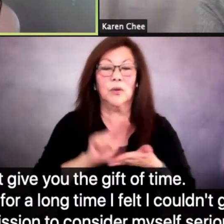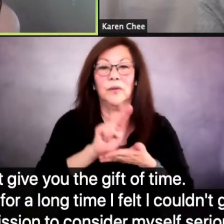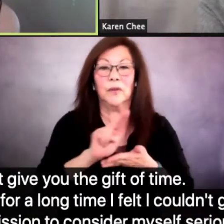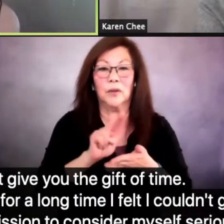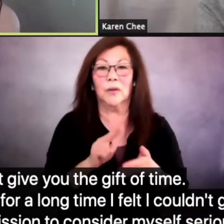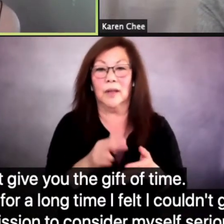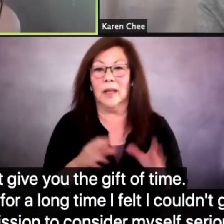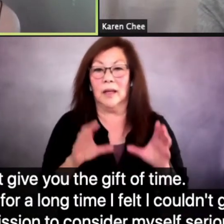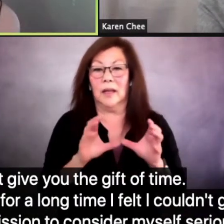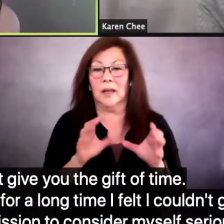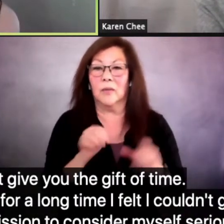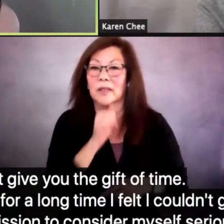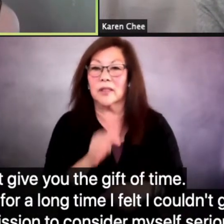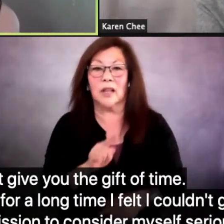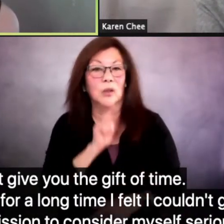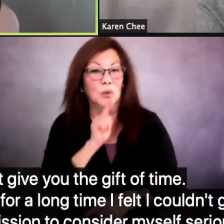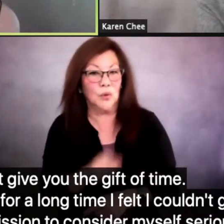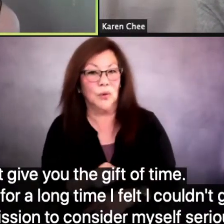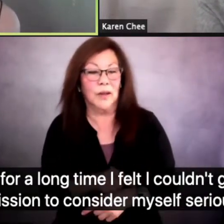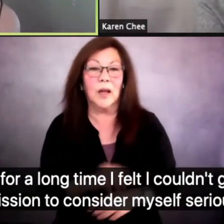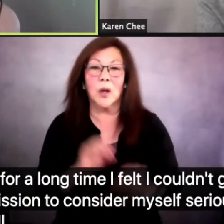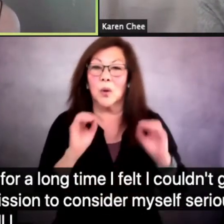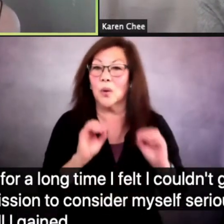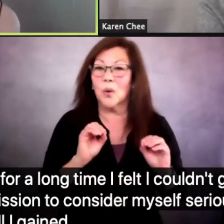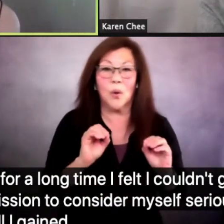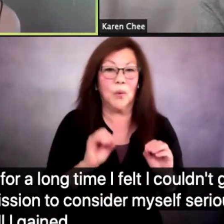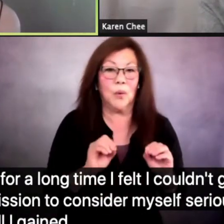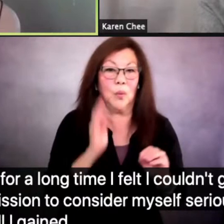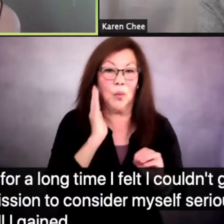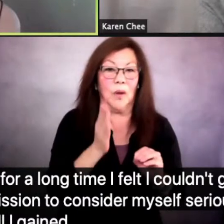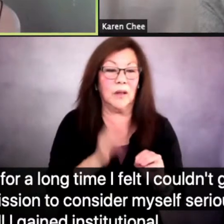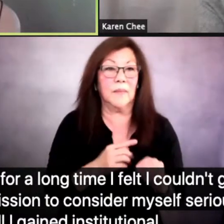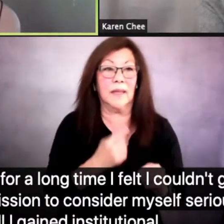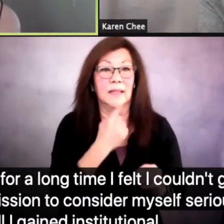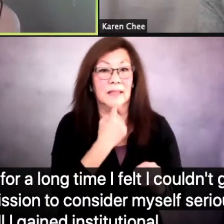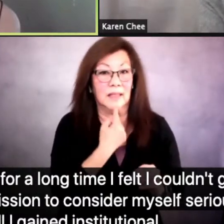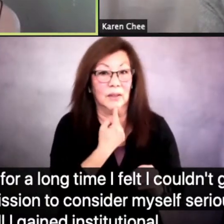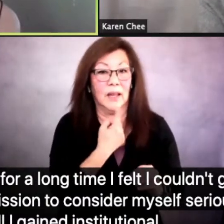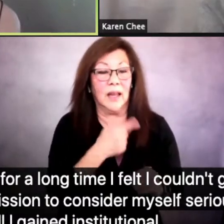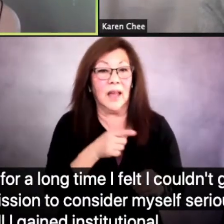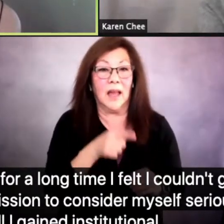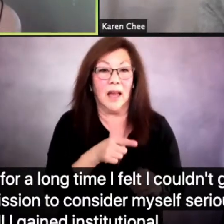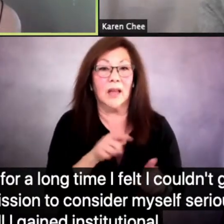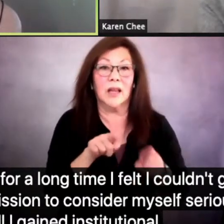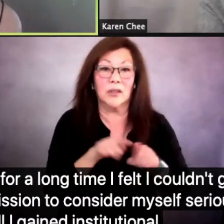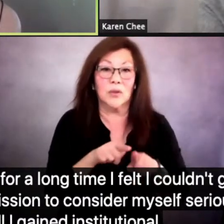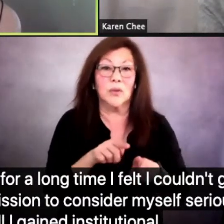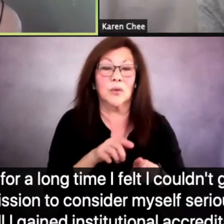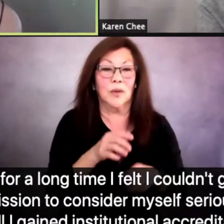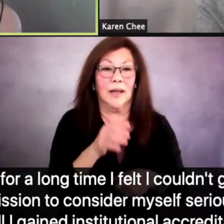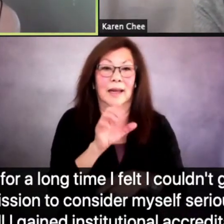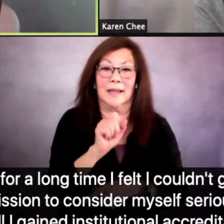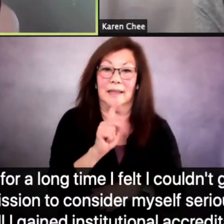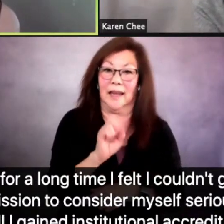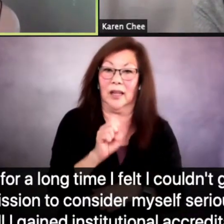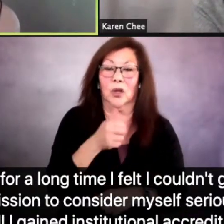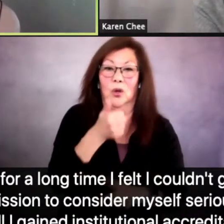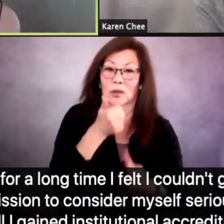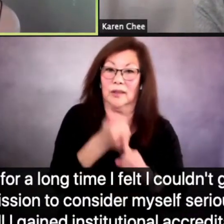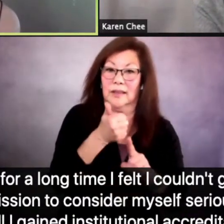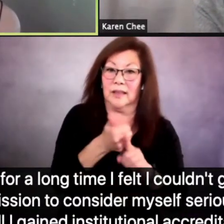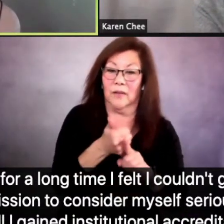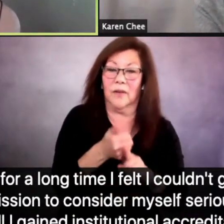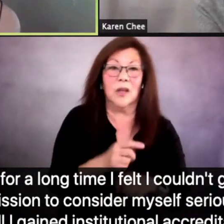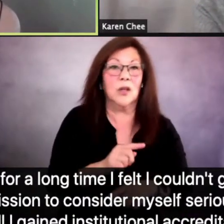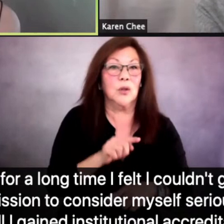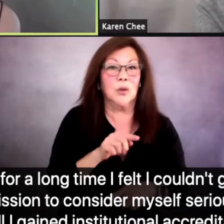I think the most important thing to remember is no one is ever going to take you as seriously as you take yourself. You need to take yourself really seriously